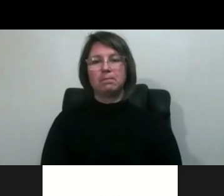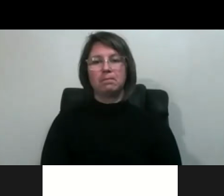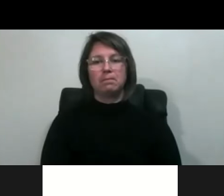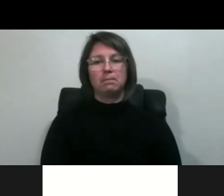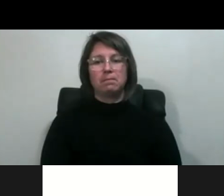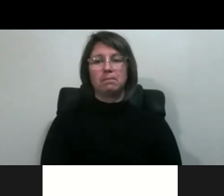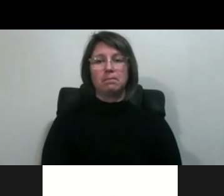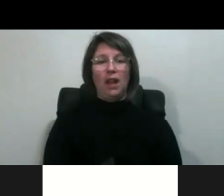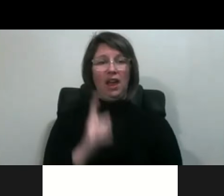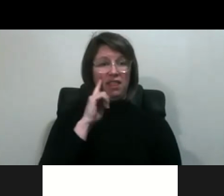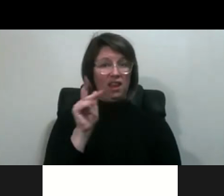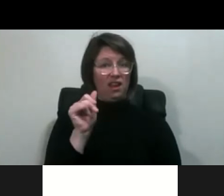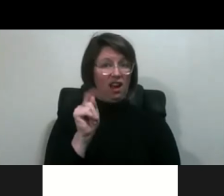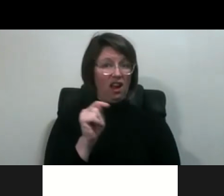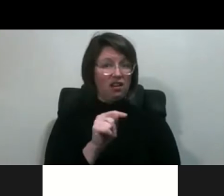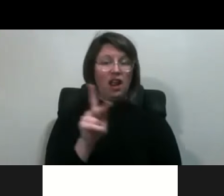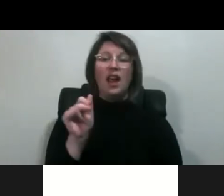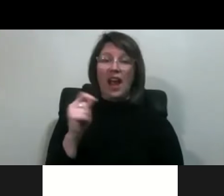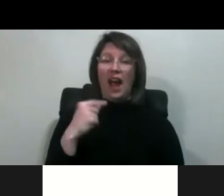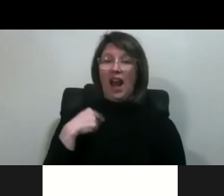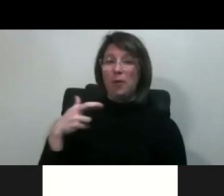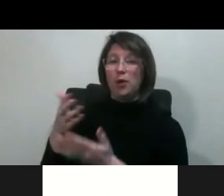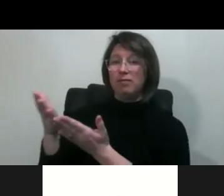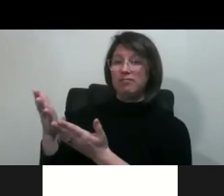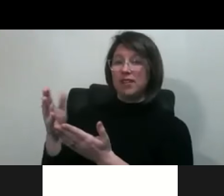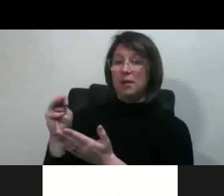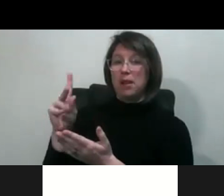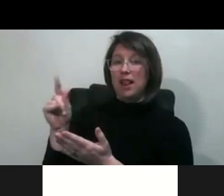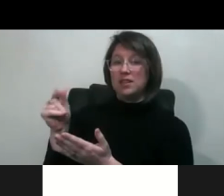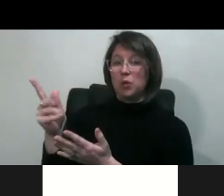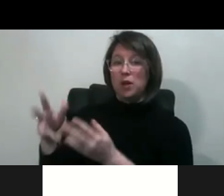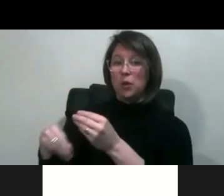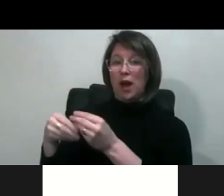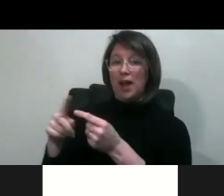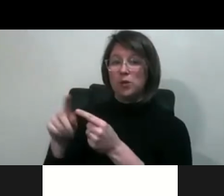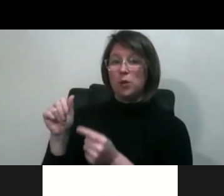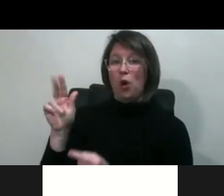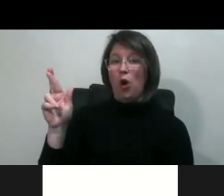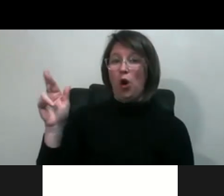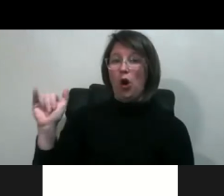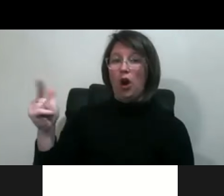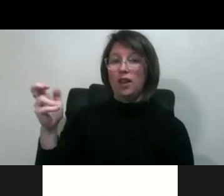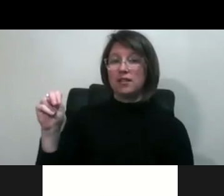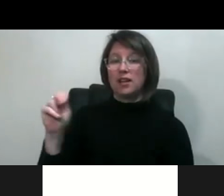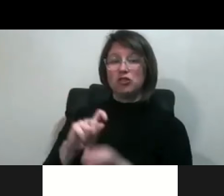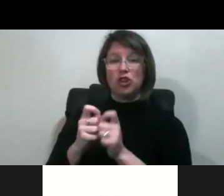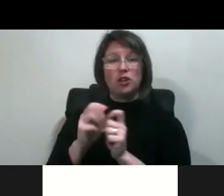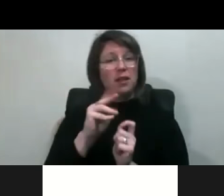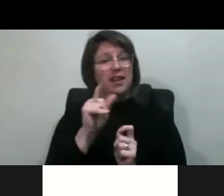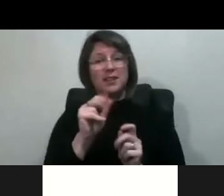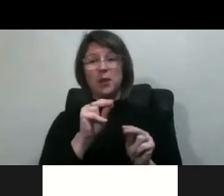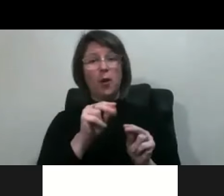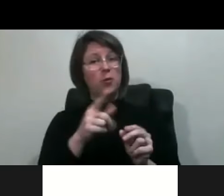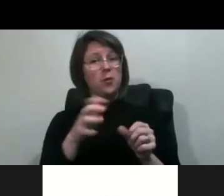I think, Kat? Yeah, I will defer to Melissa on if there's anything else she wants to add to the Arlington changes. No, you covered everything I would have